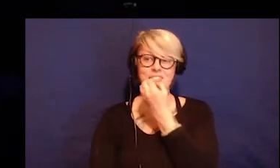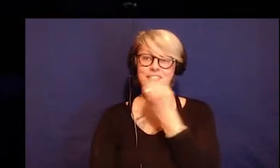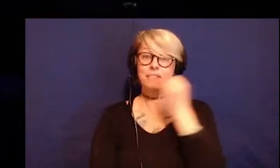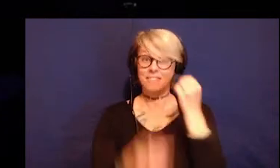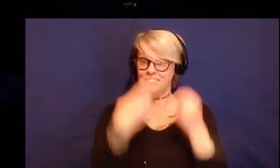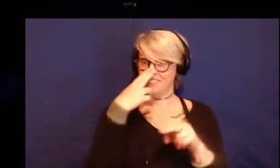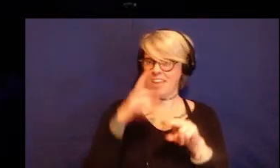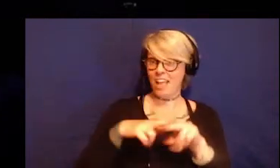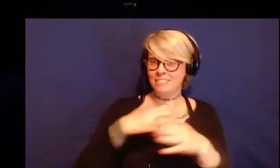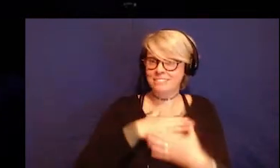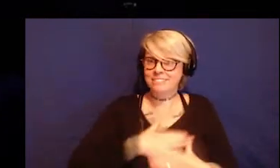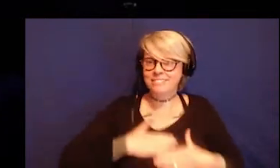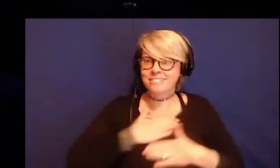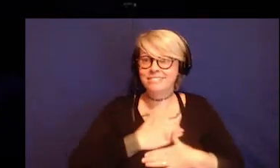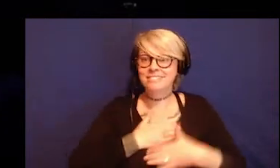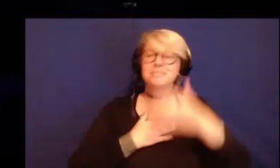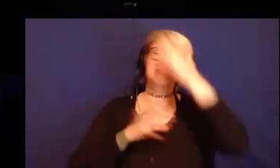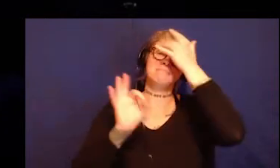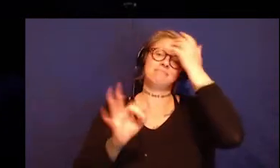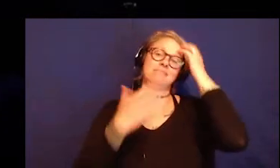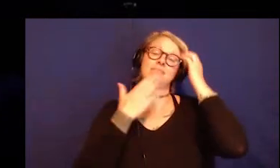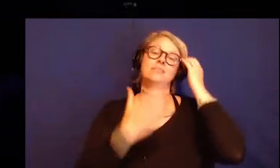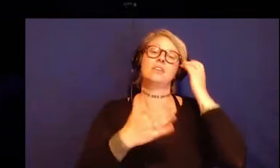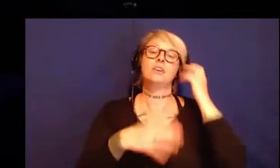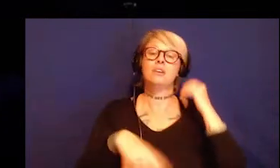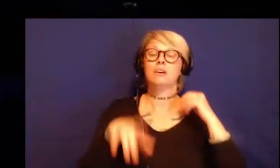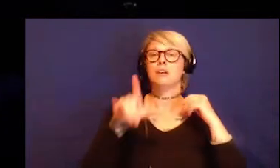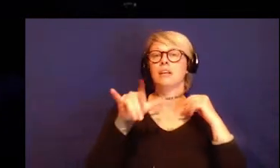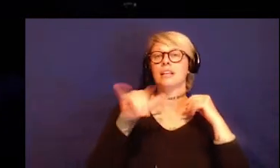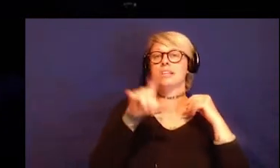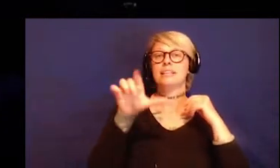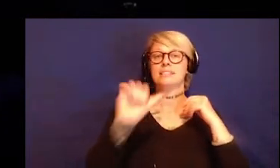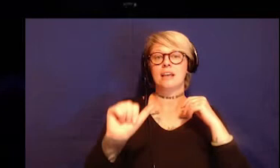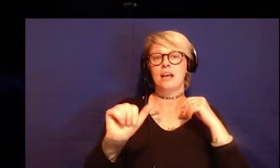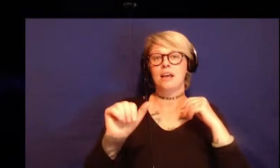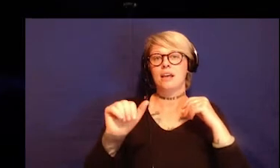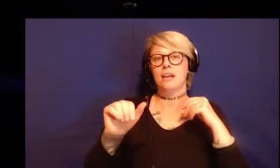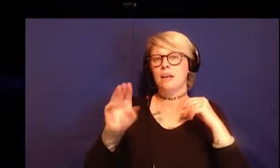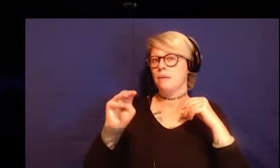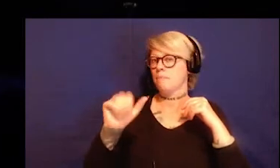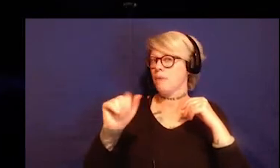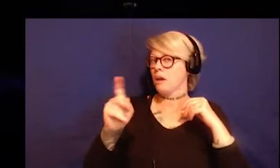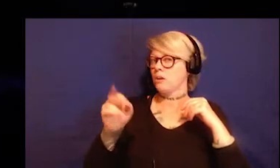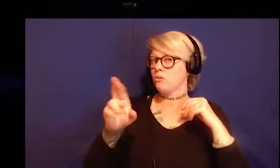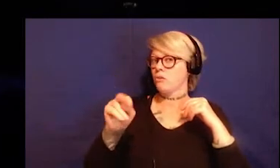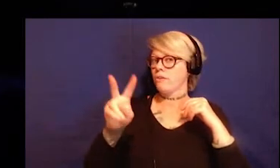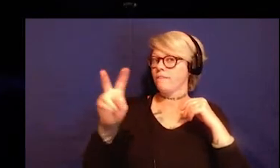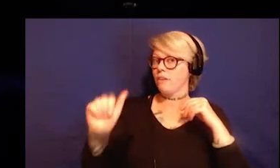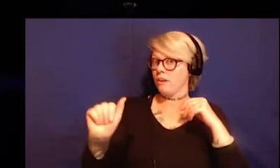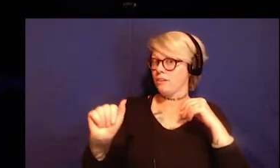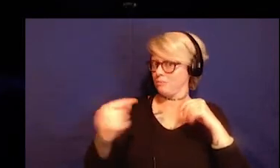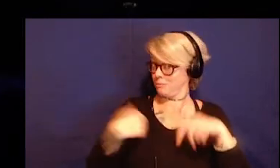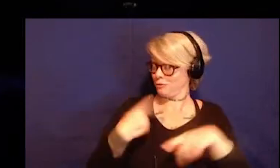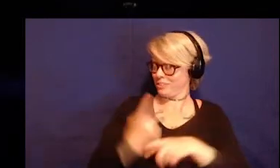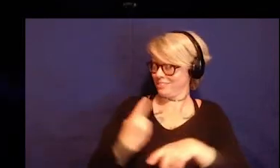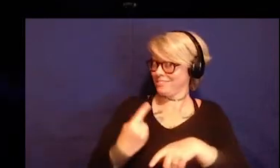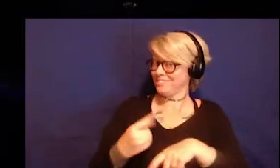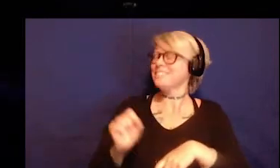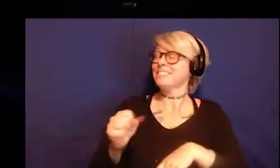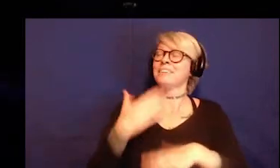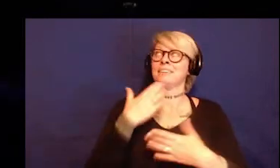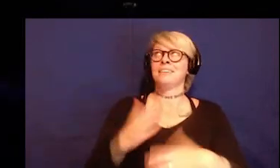time? Good. Liza Makarova. Did I say it right? Thank you. Is